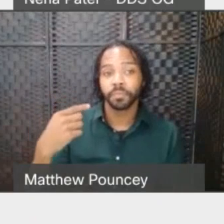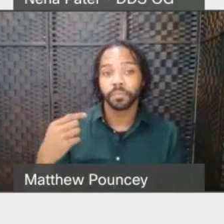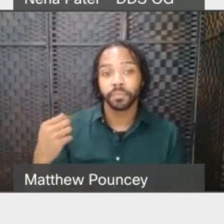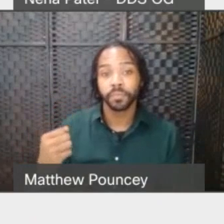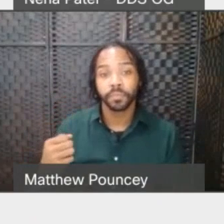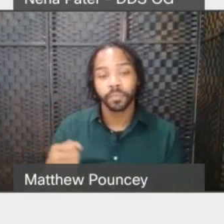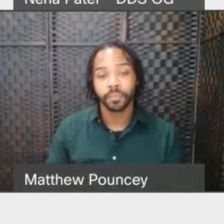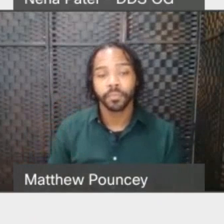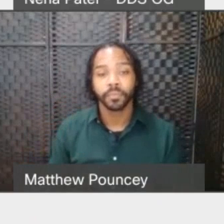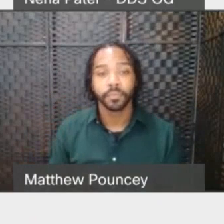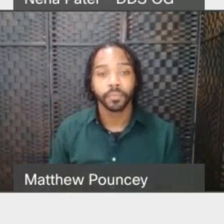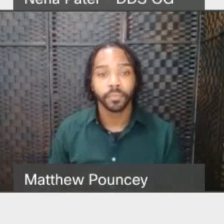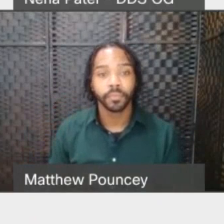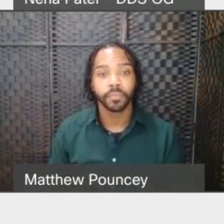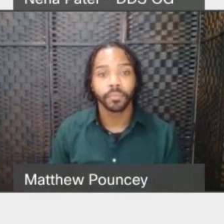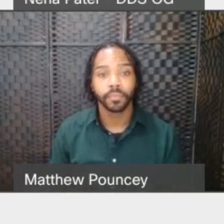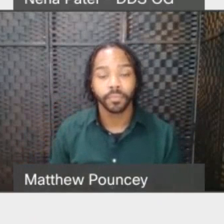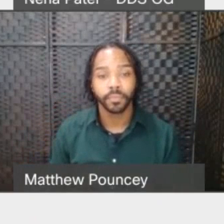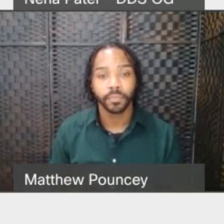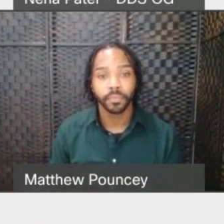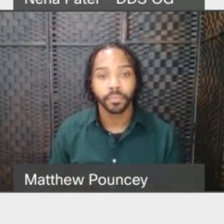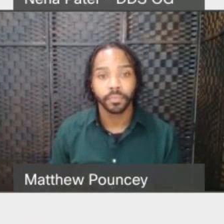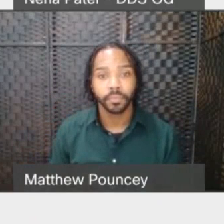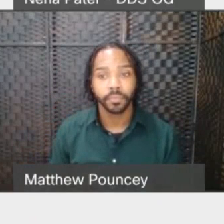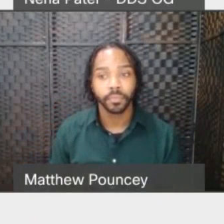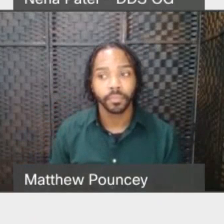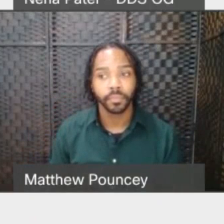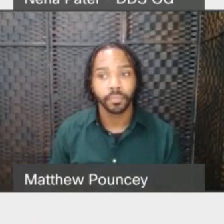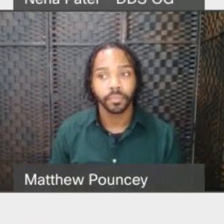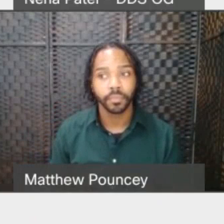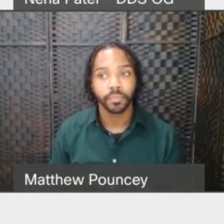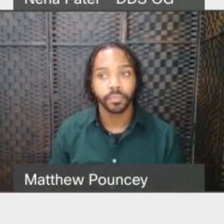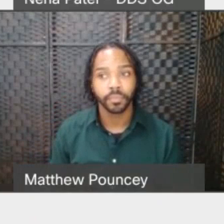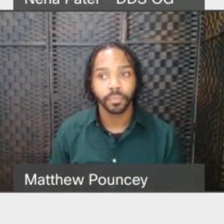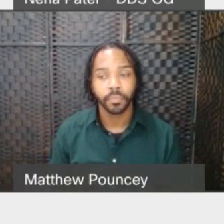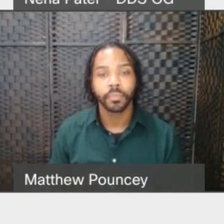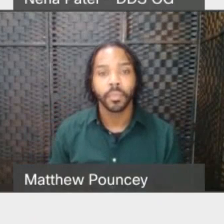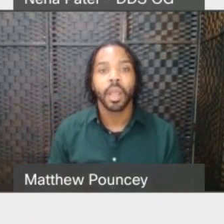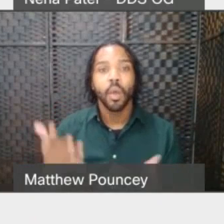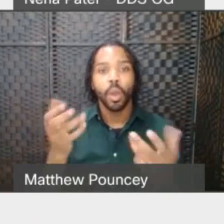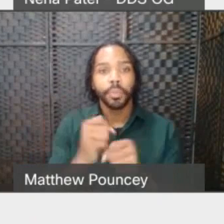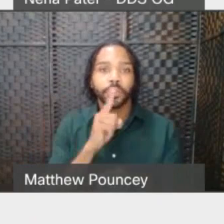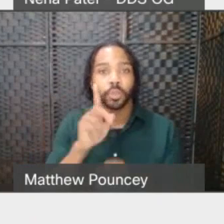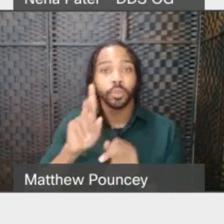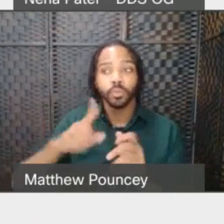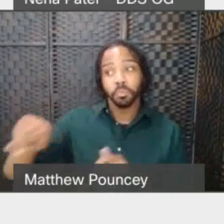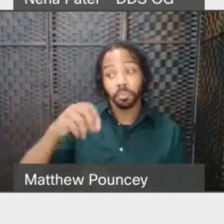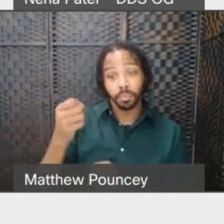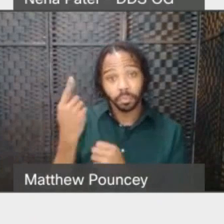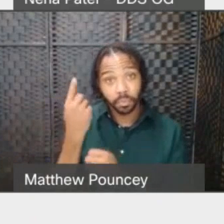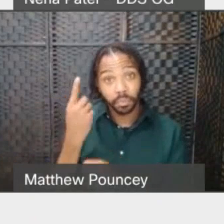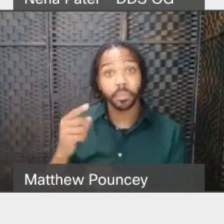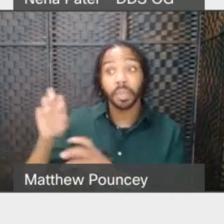that people understand that the provider creates their own policy or mechanism, as long as it's